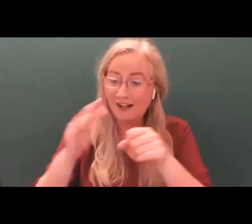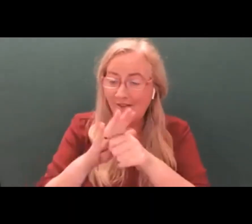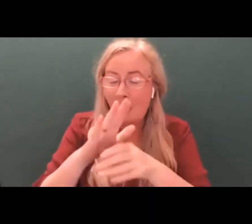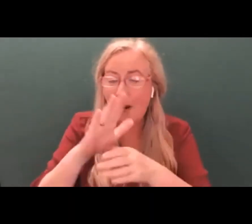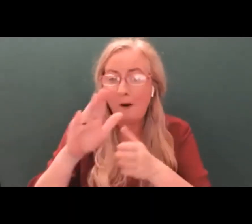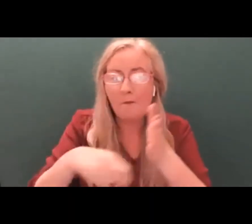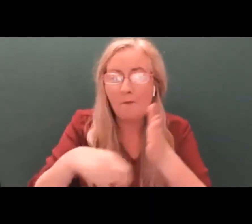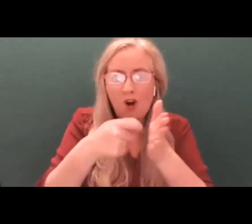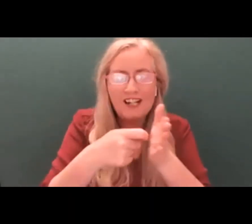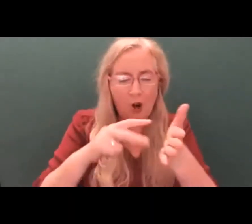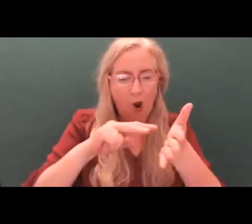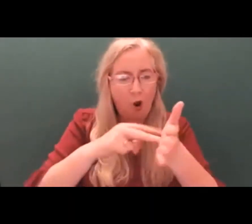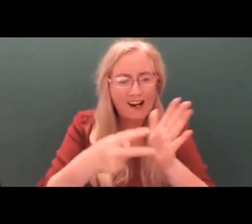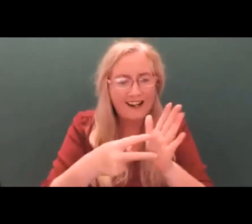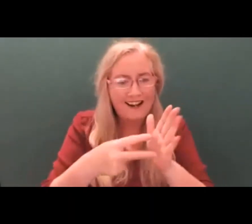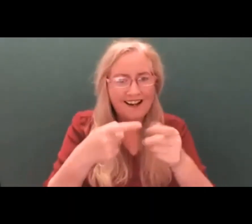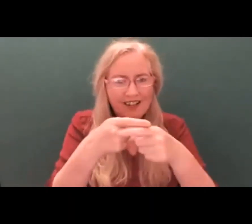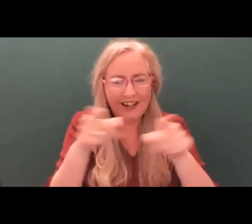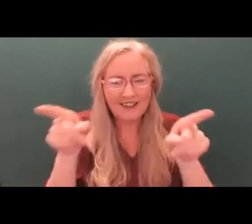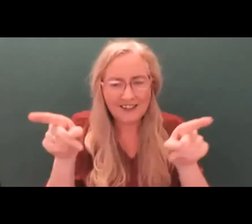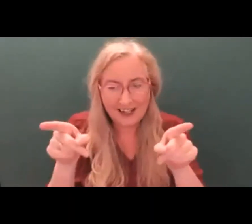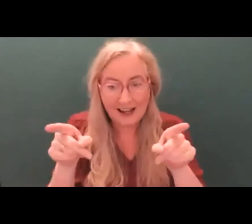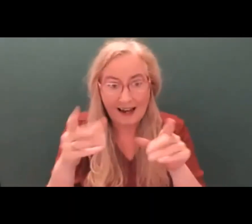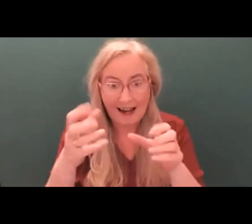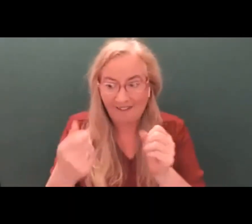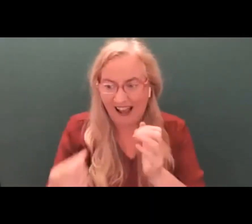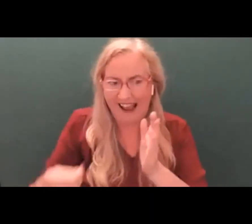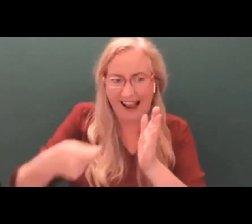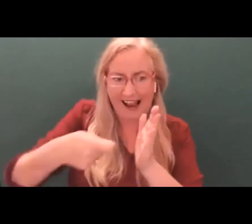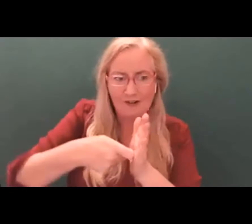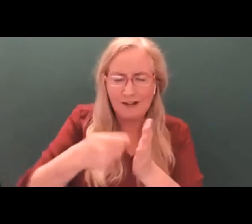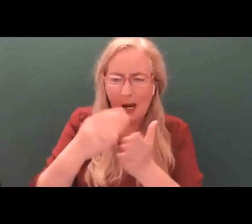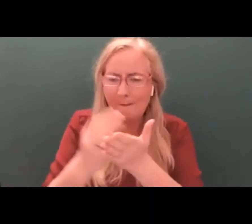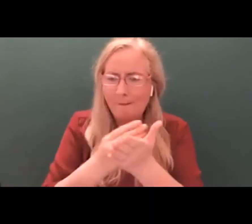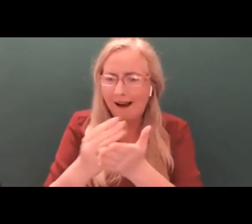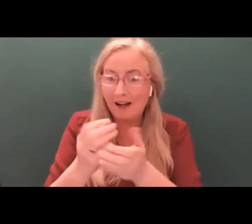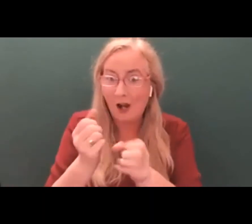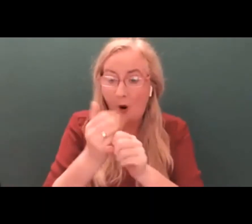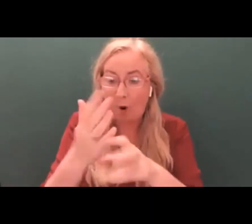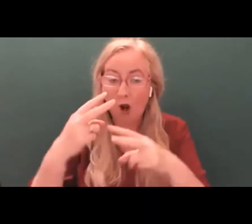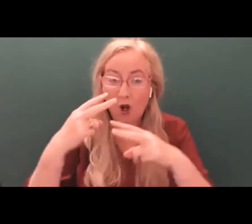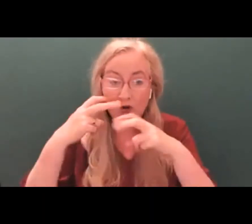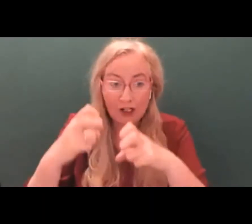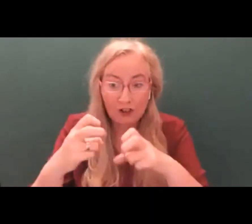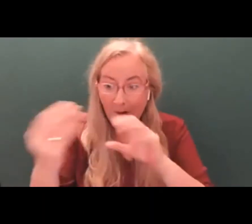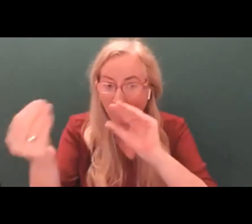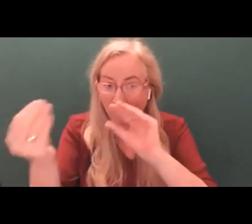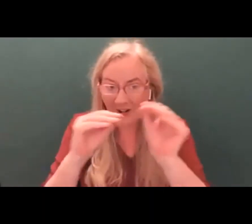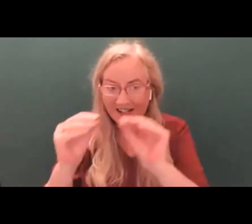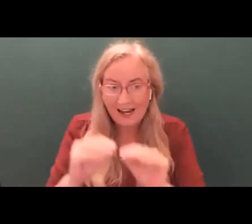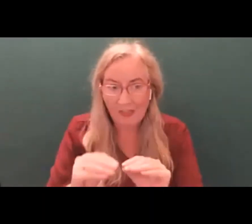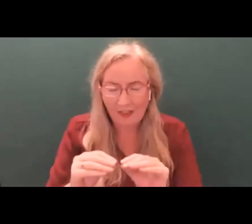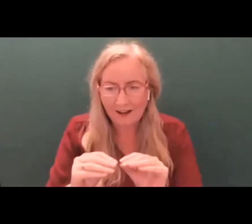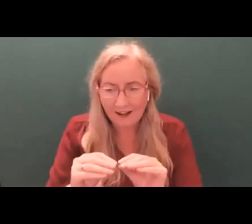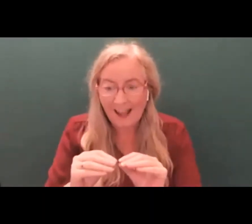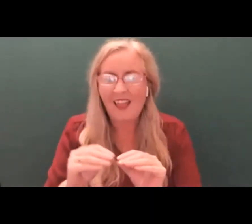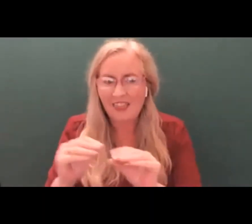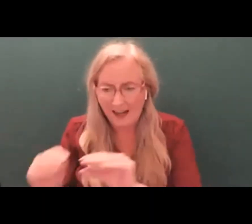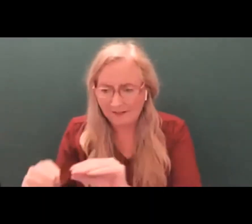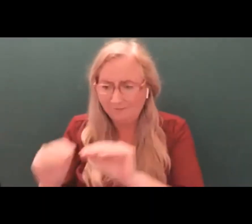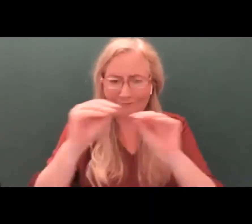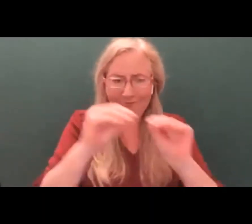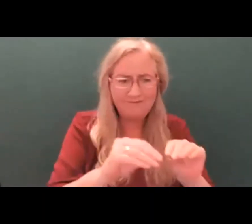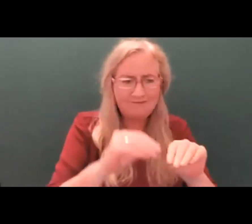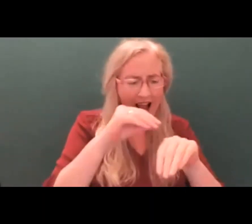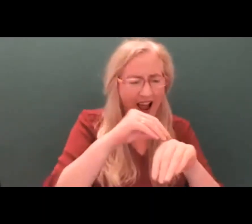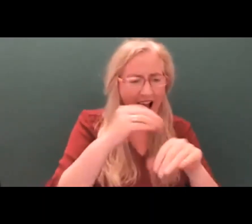organisers, adding that extra element of, bringing all your research together and then having to share that online. But